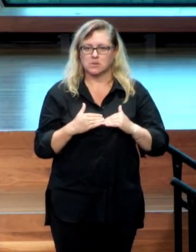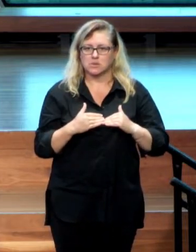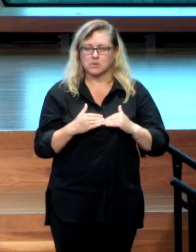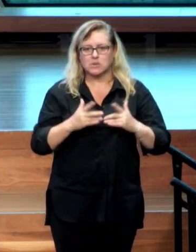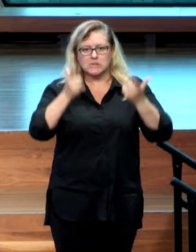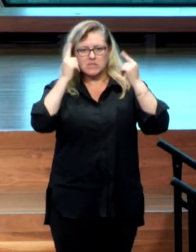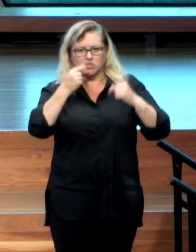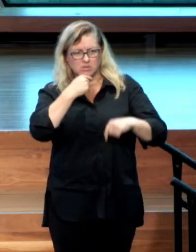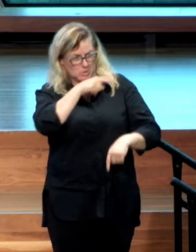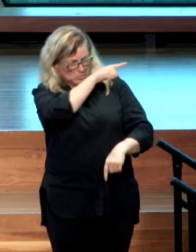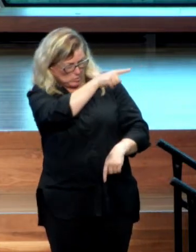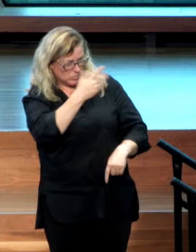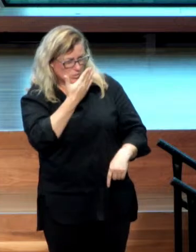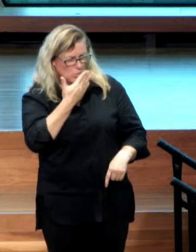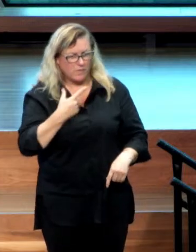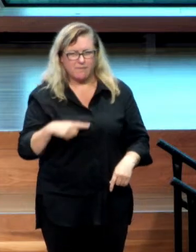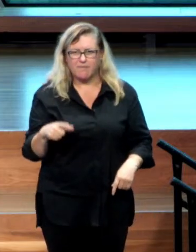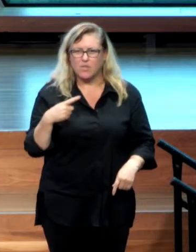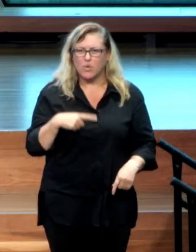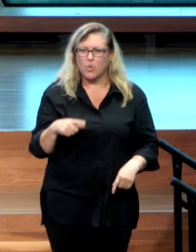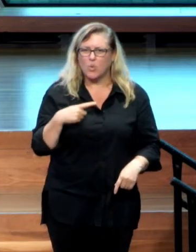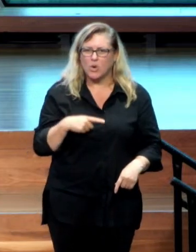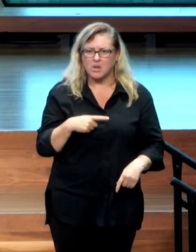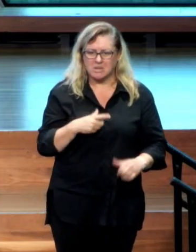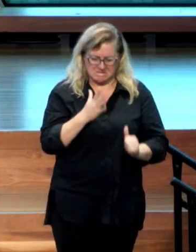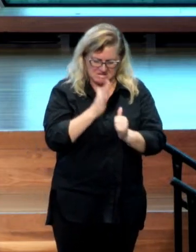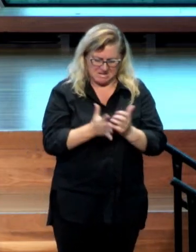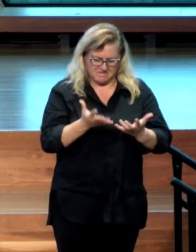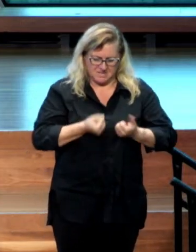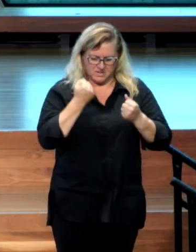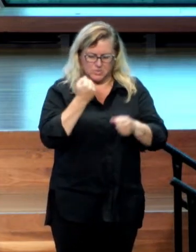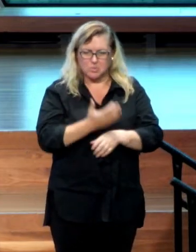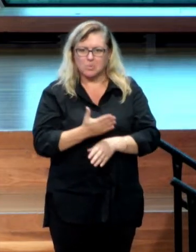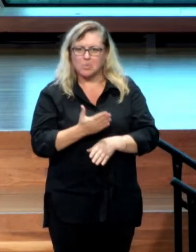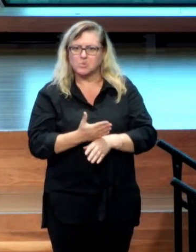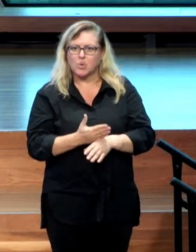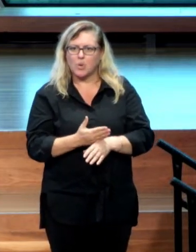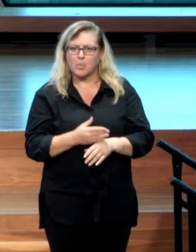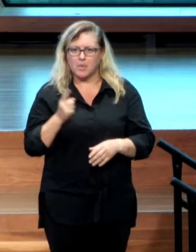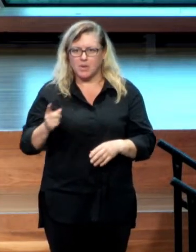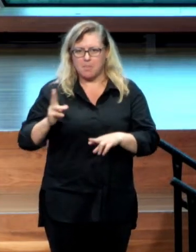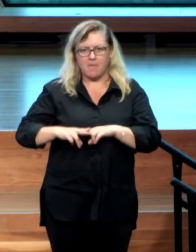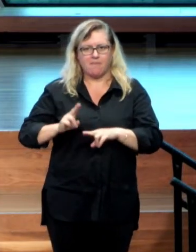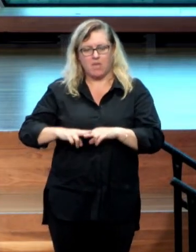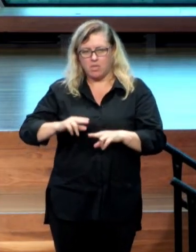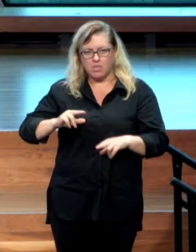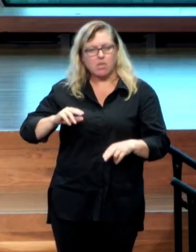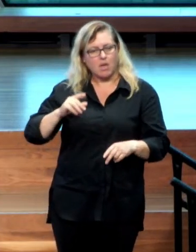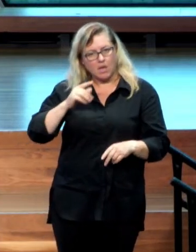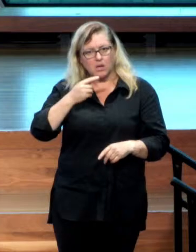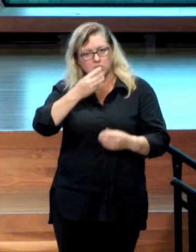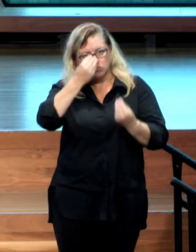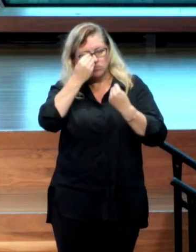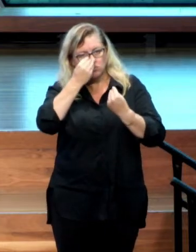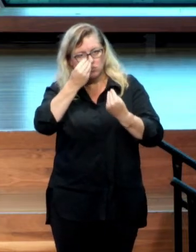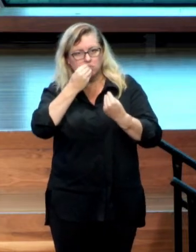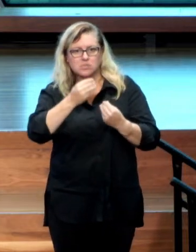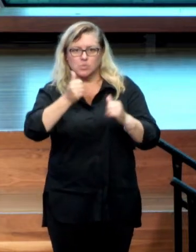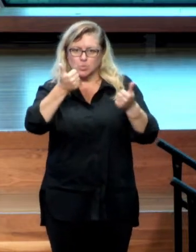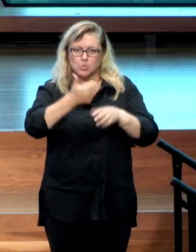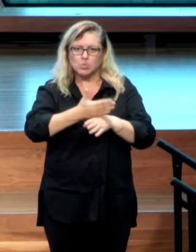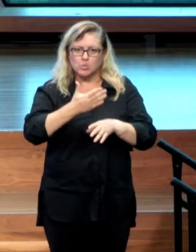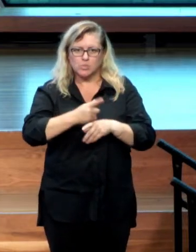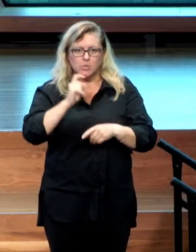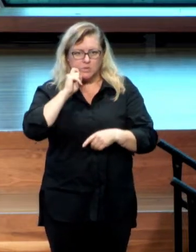said, "Why are you at school? You'll never get a good job." Dad taught me to work hard, that a good education is